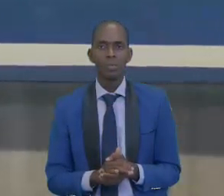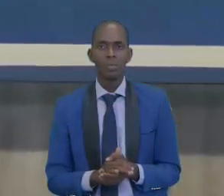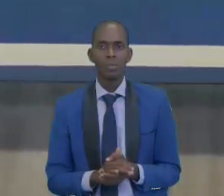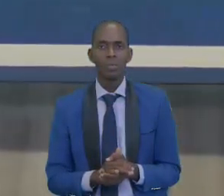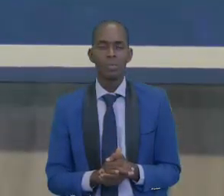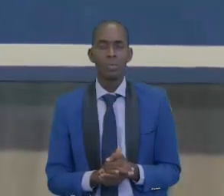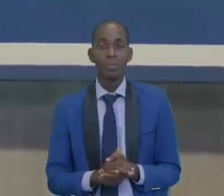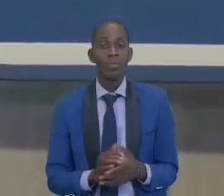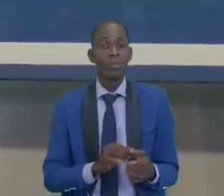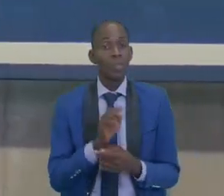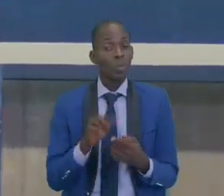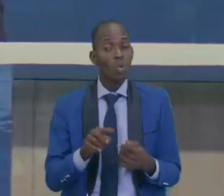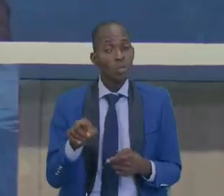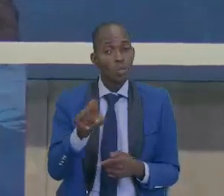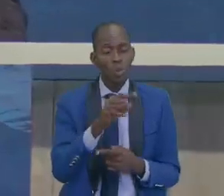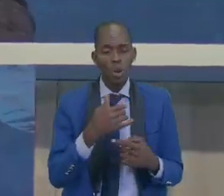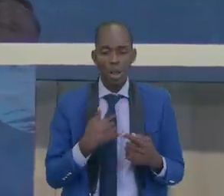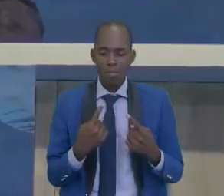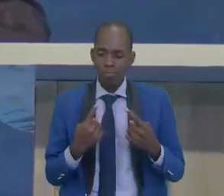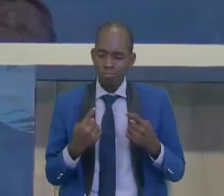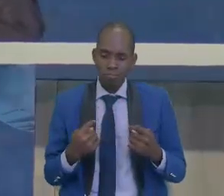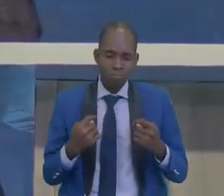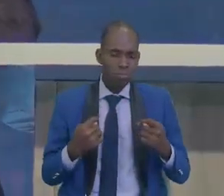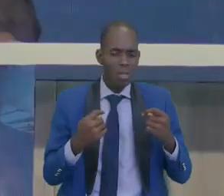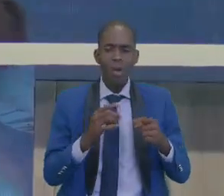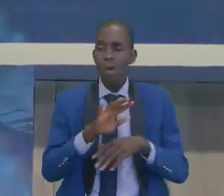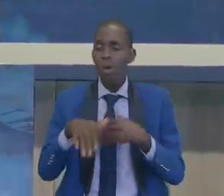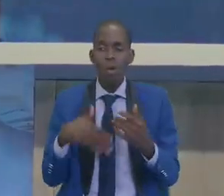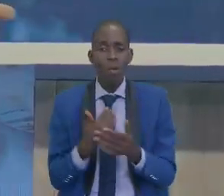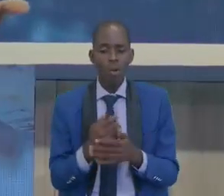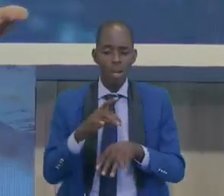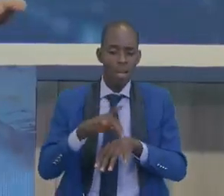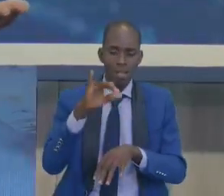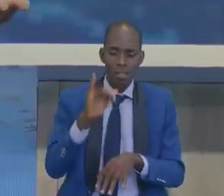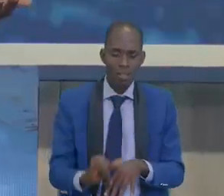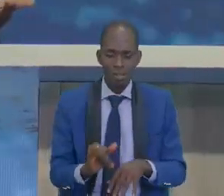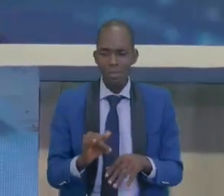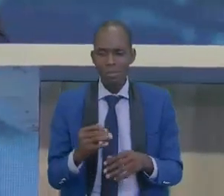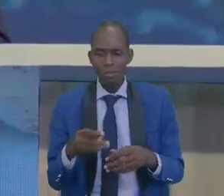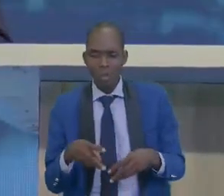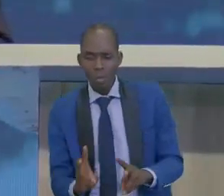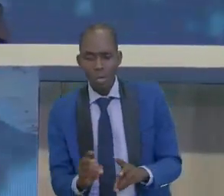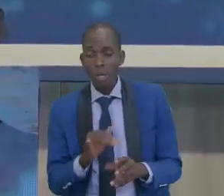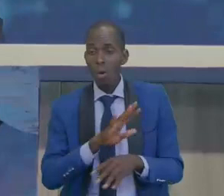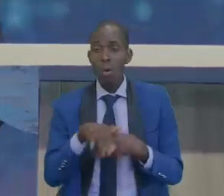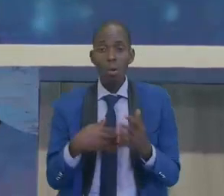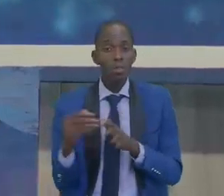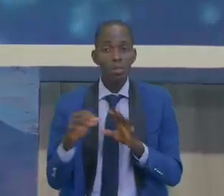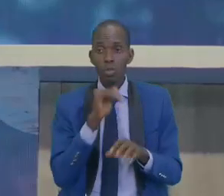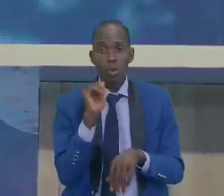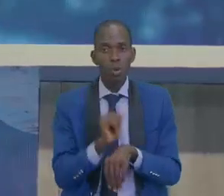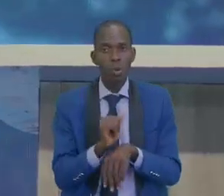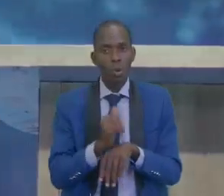When you have tried all the earthly methods horizontally and it did not work, why don't you go